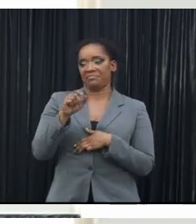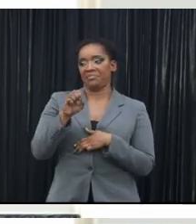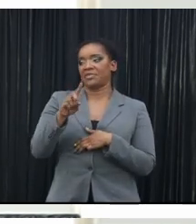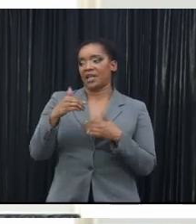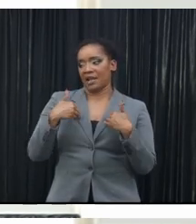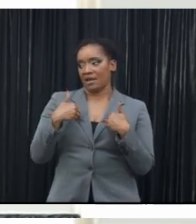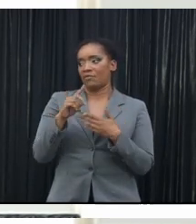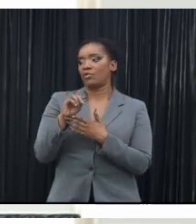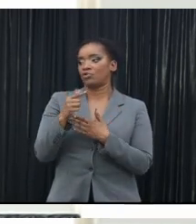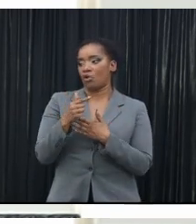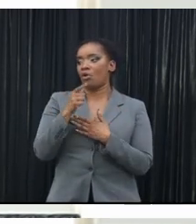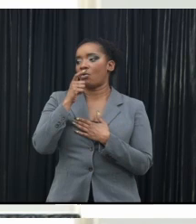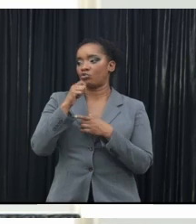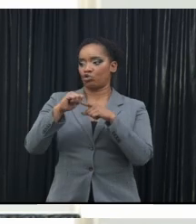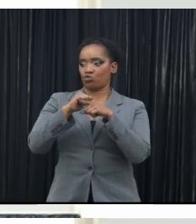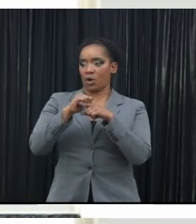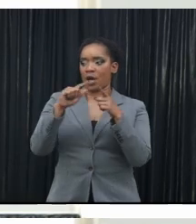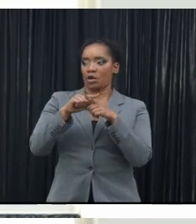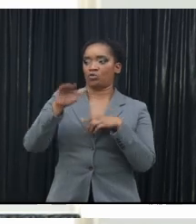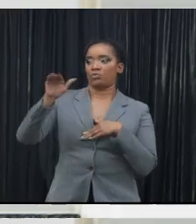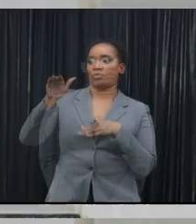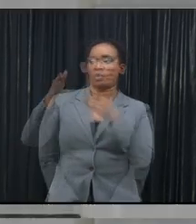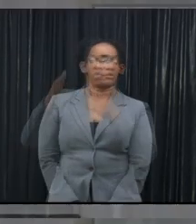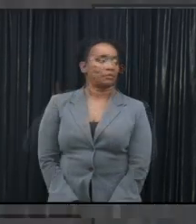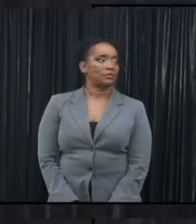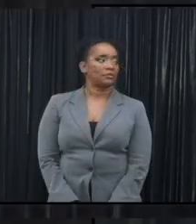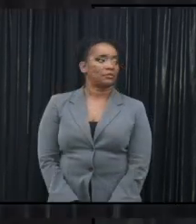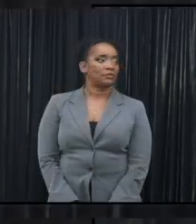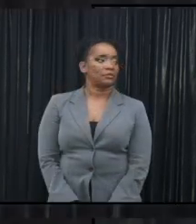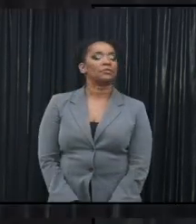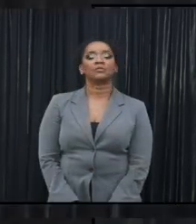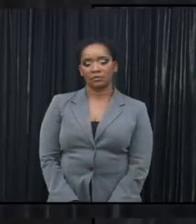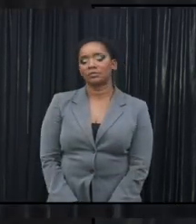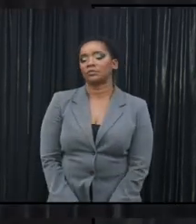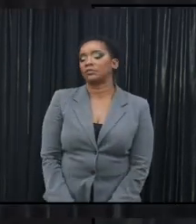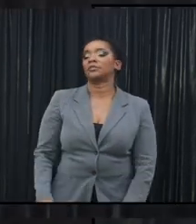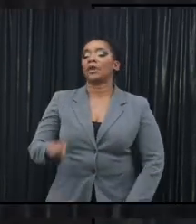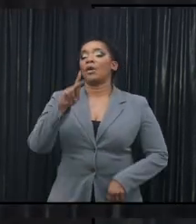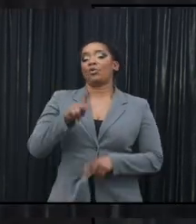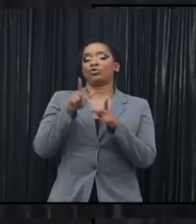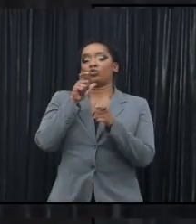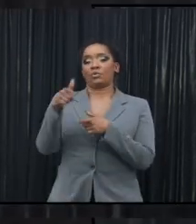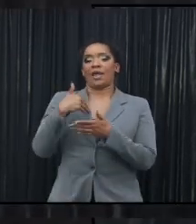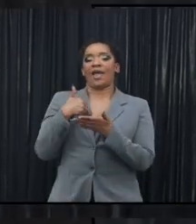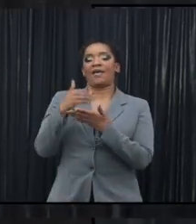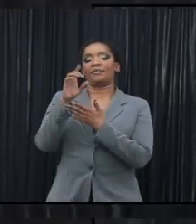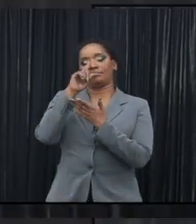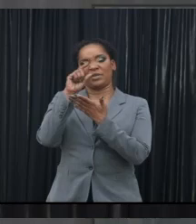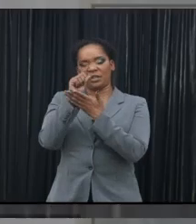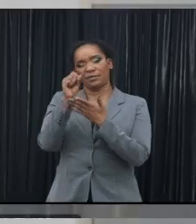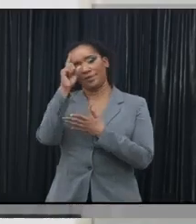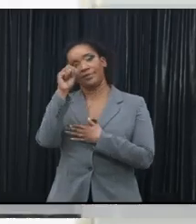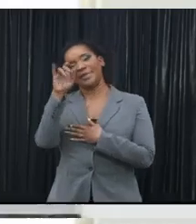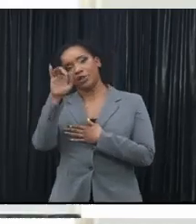to warn that person that they're going to have an onset of a panic attack. A person who has epilepsy may have a dog that is trained to detect